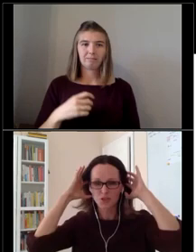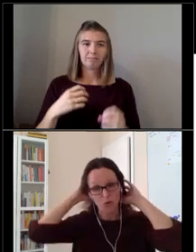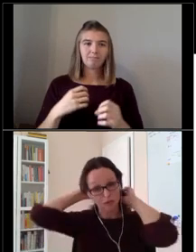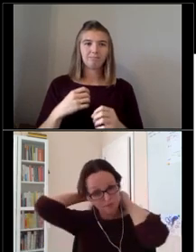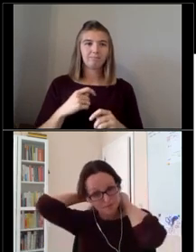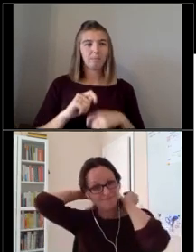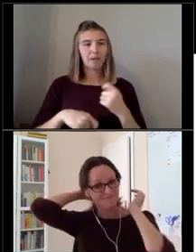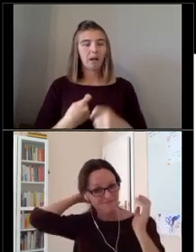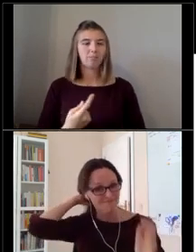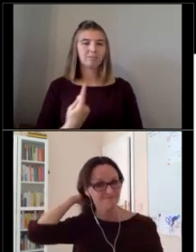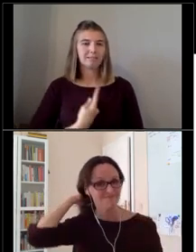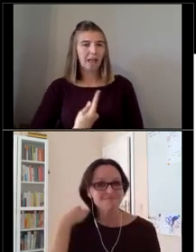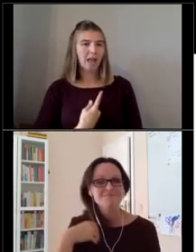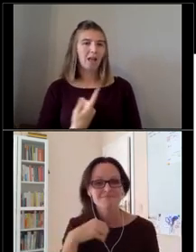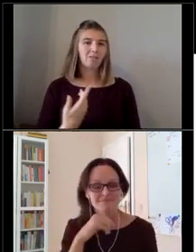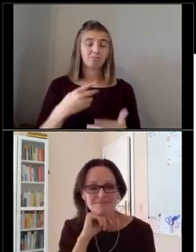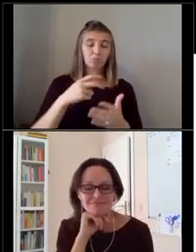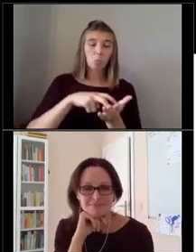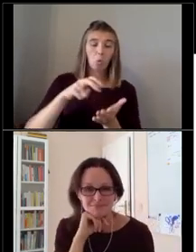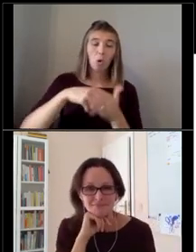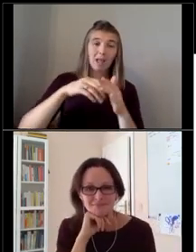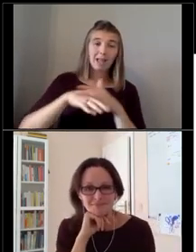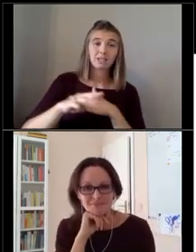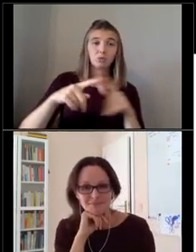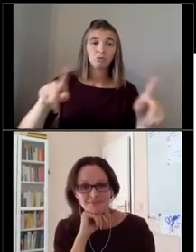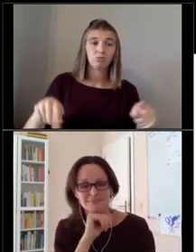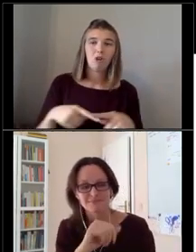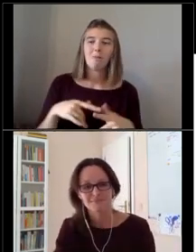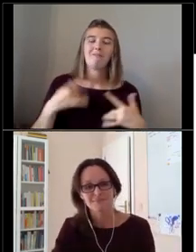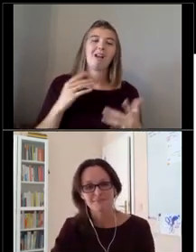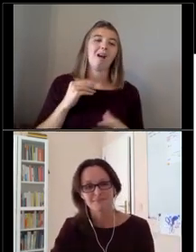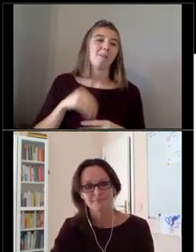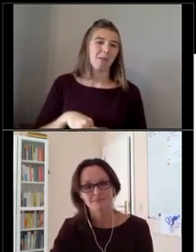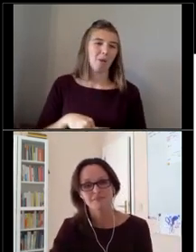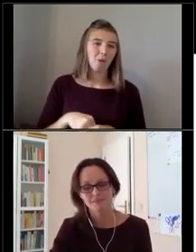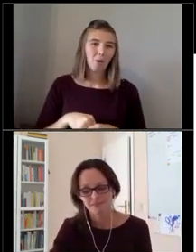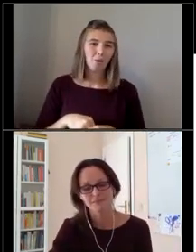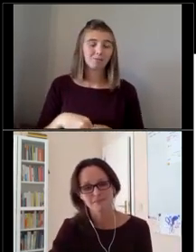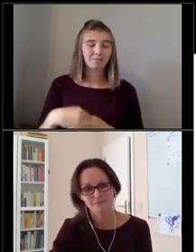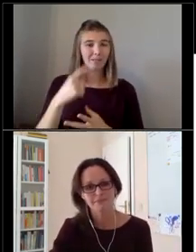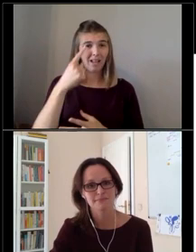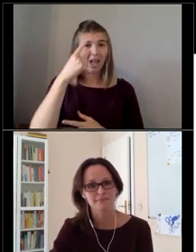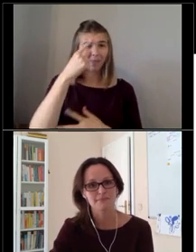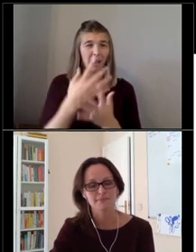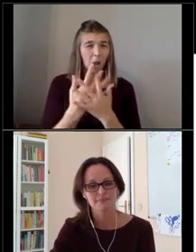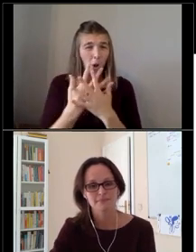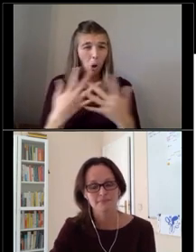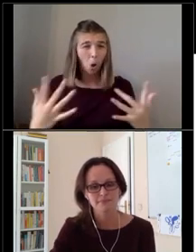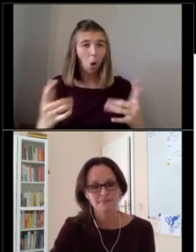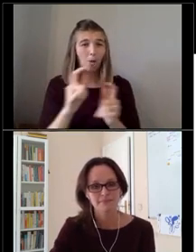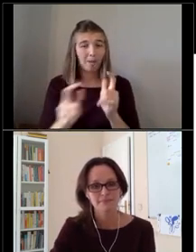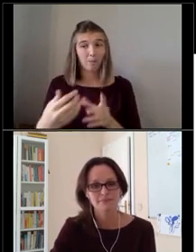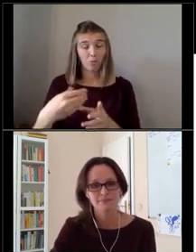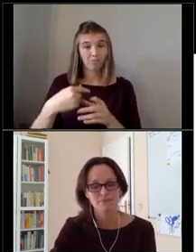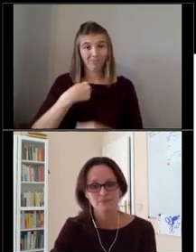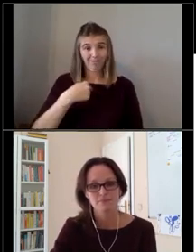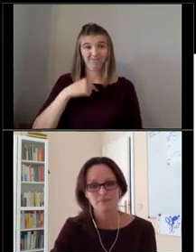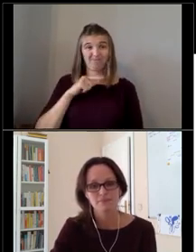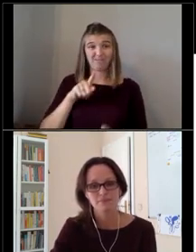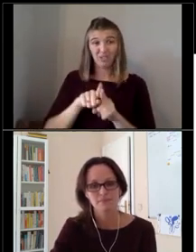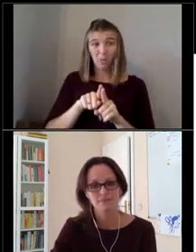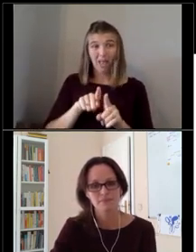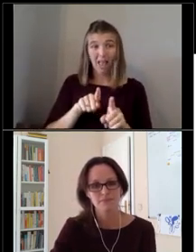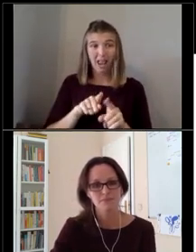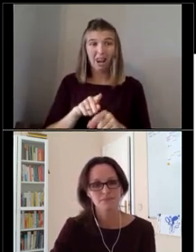heard, walking into a room and feeling like they belong. I think there's a lot of people, and I certainly count myself in this, who have taken